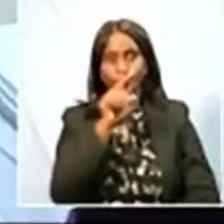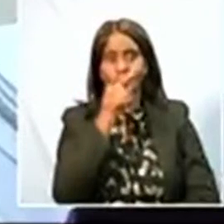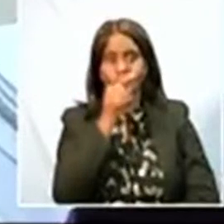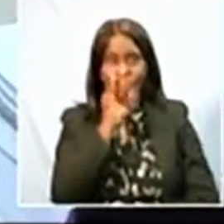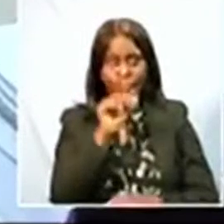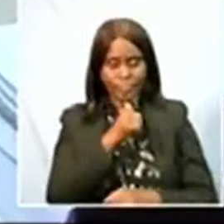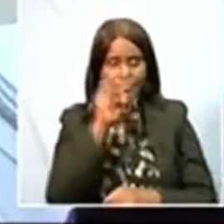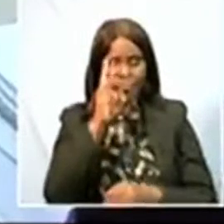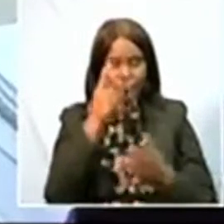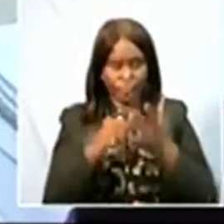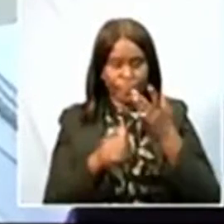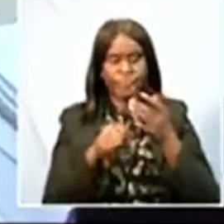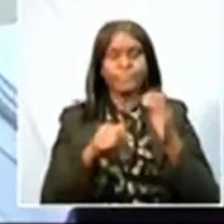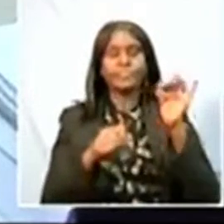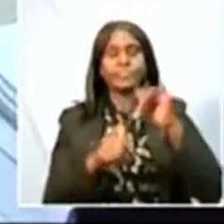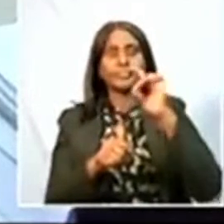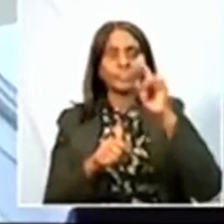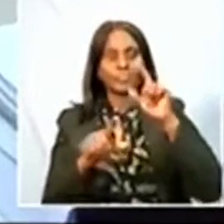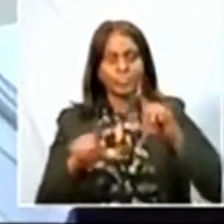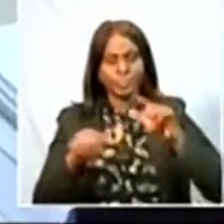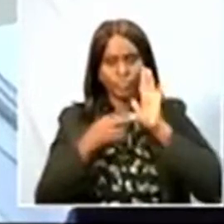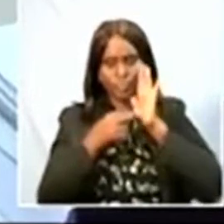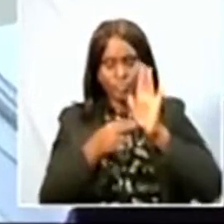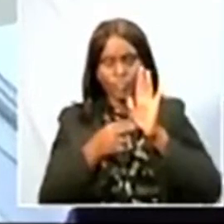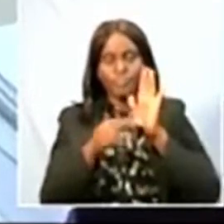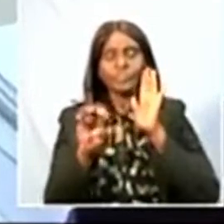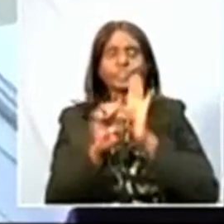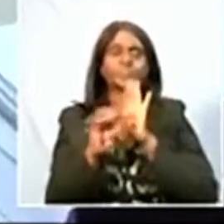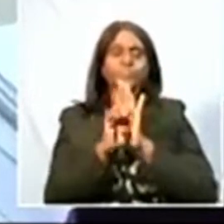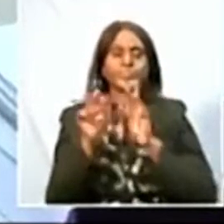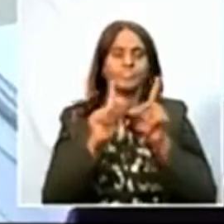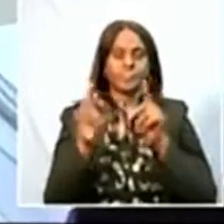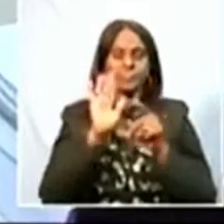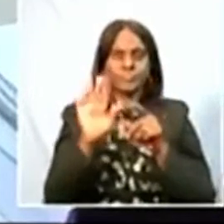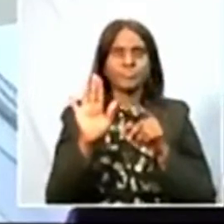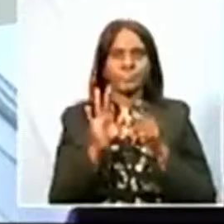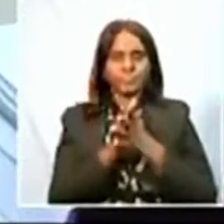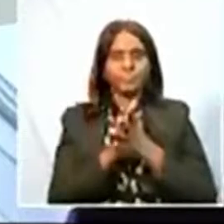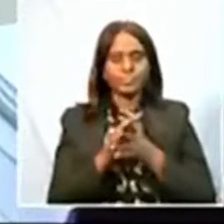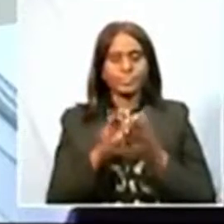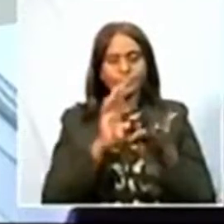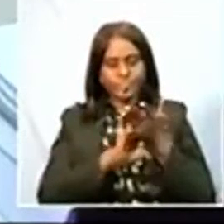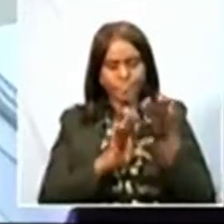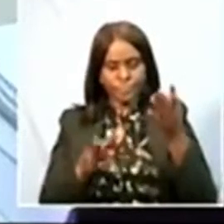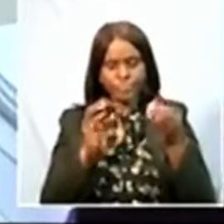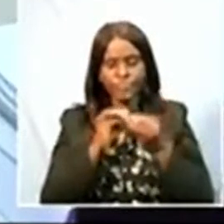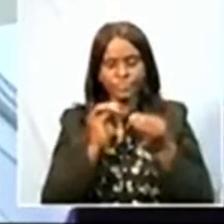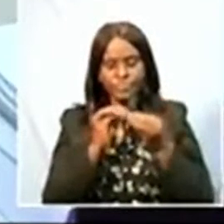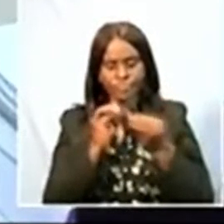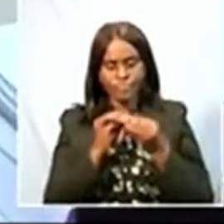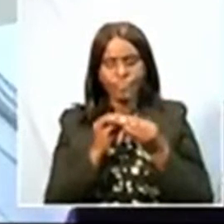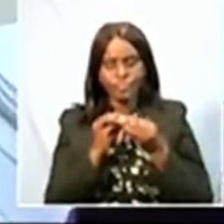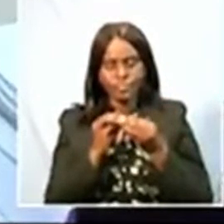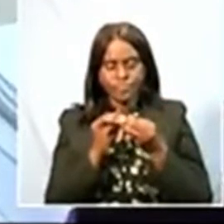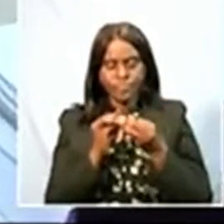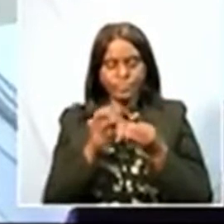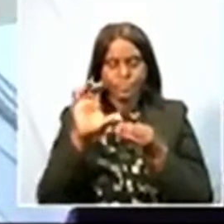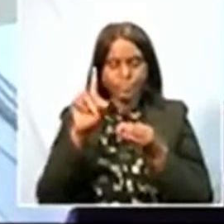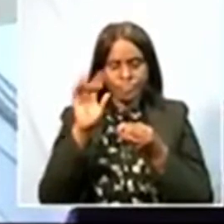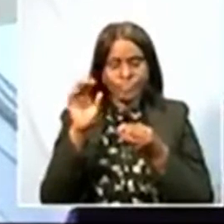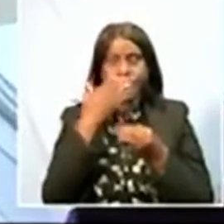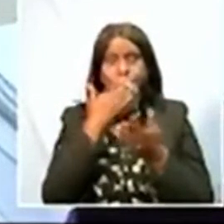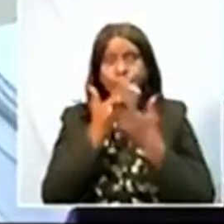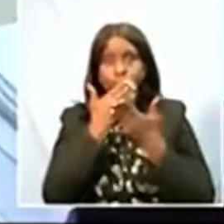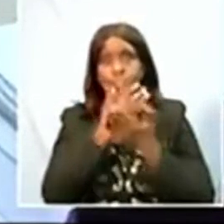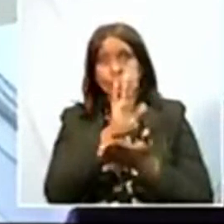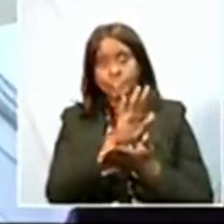we are going to indeed live by the people's belief that CDF is a game